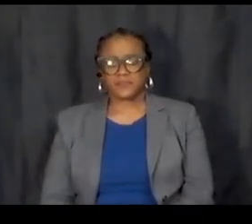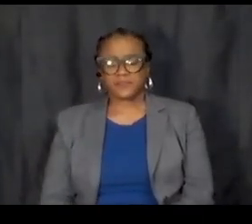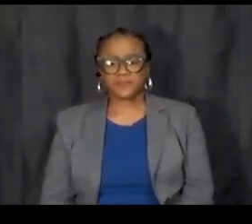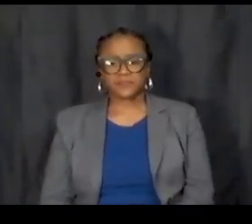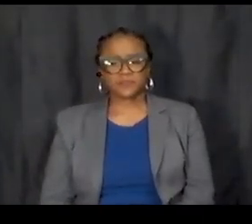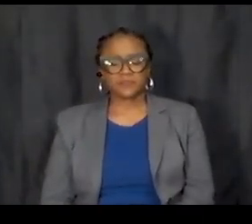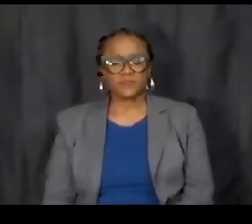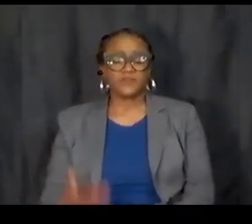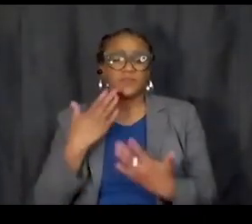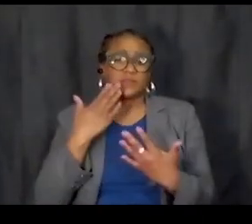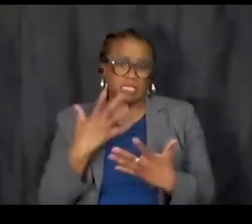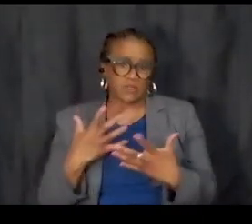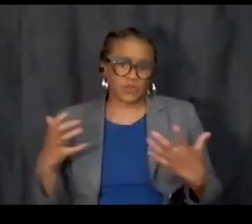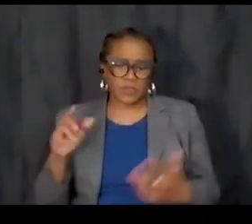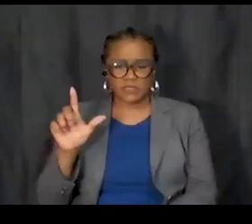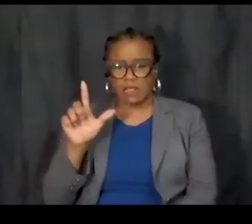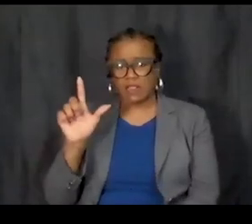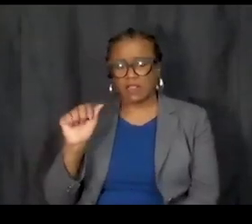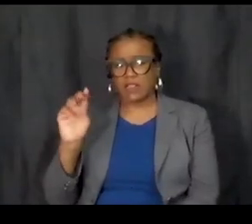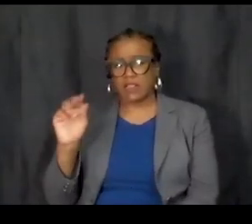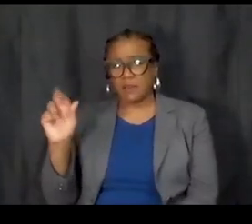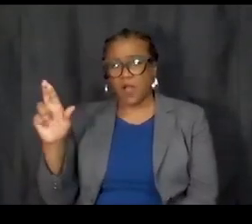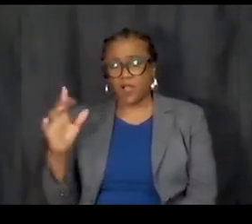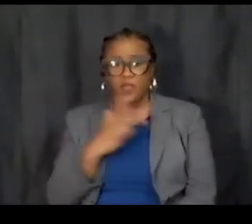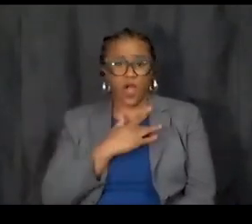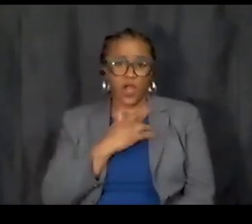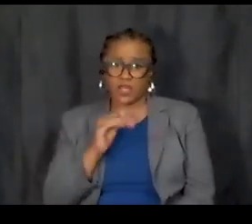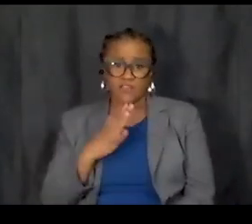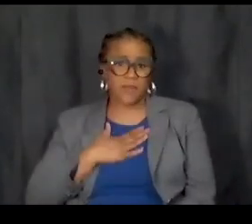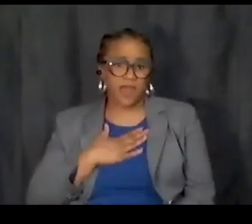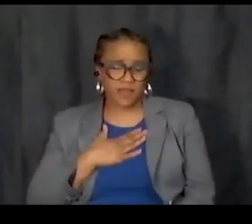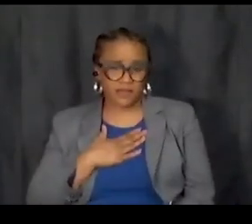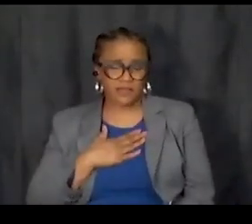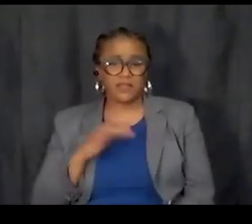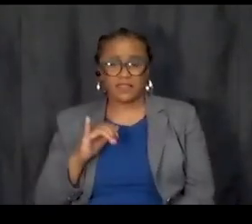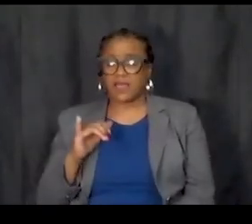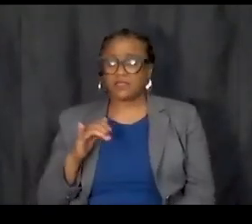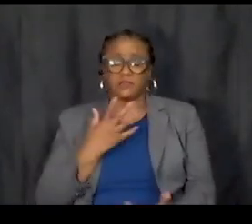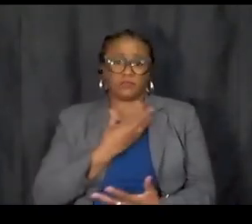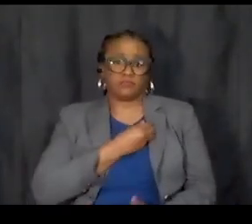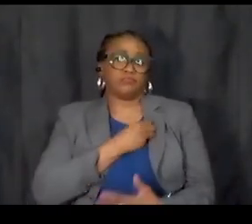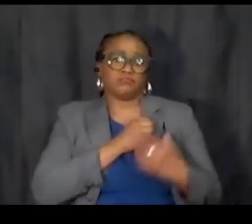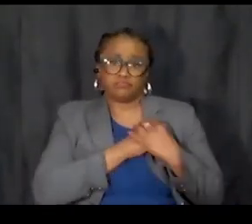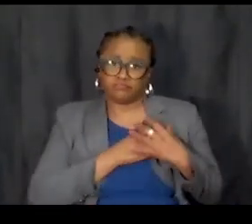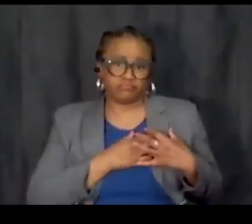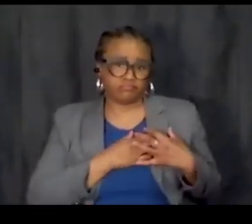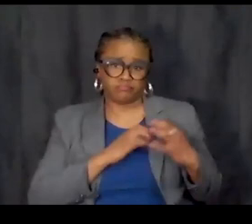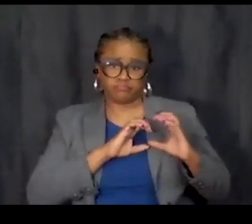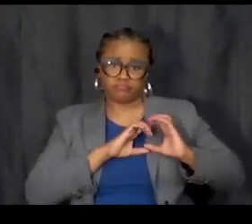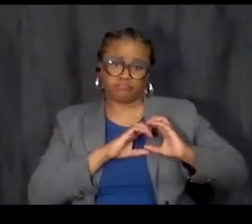Thank you so much, El Lamar. The heart of mine is completely swole from all of the